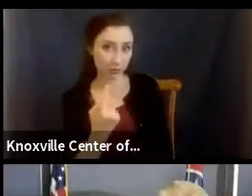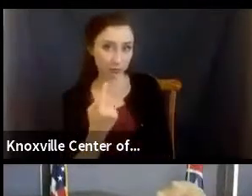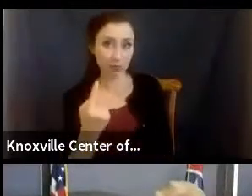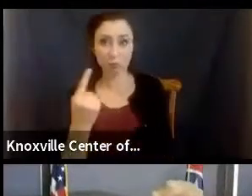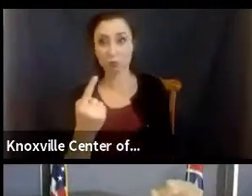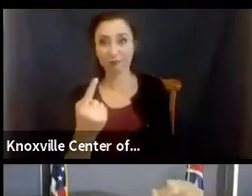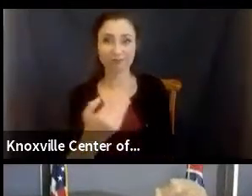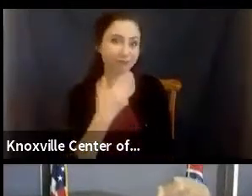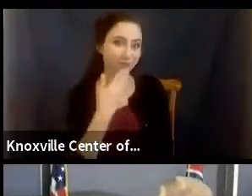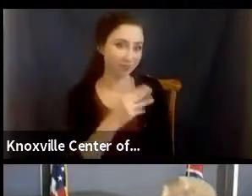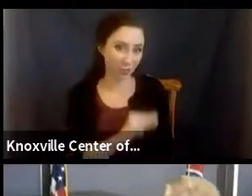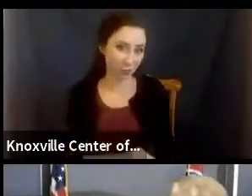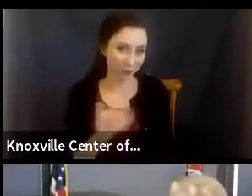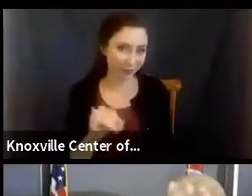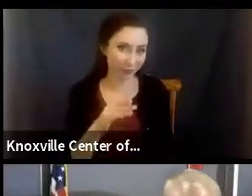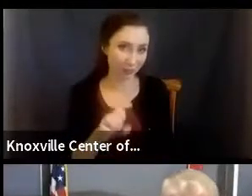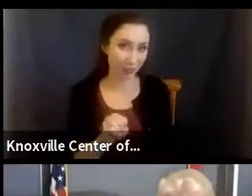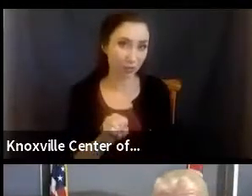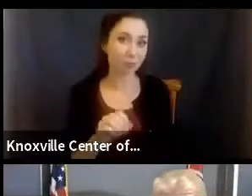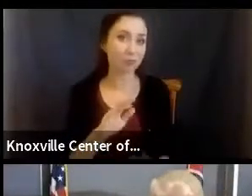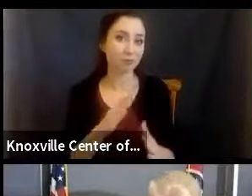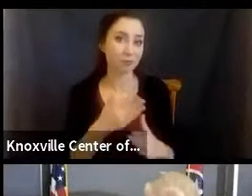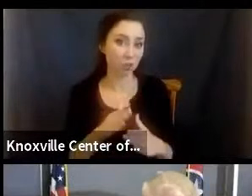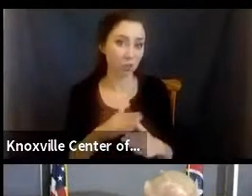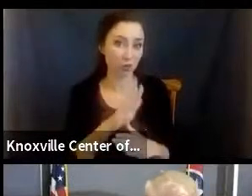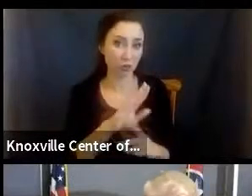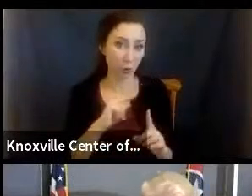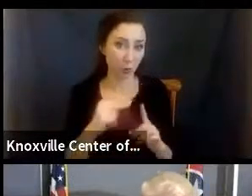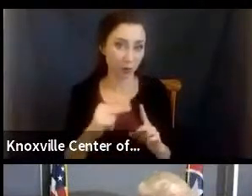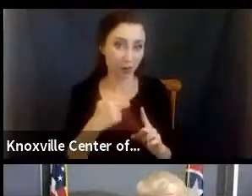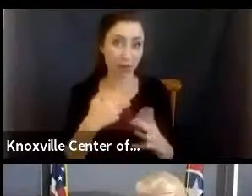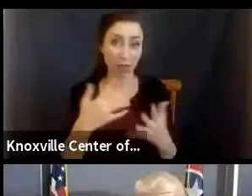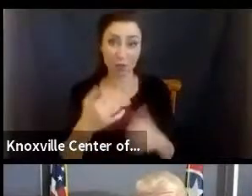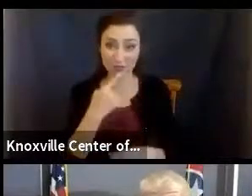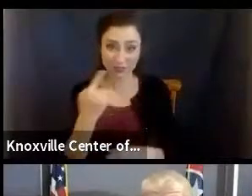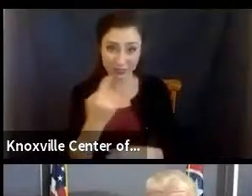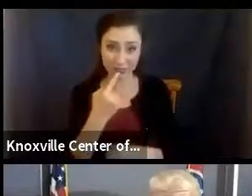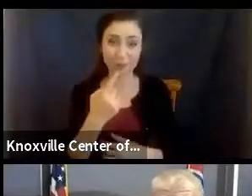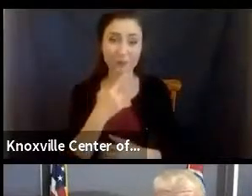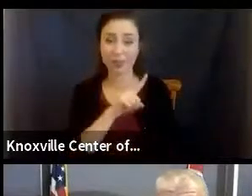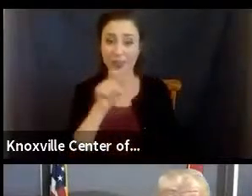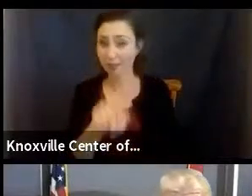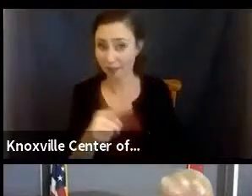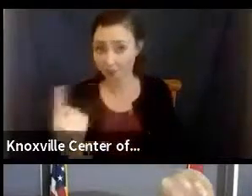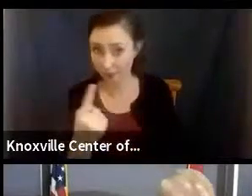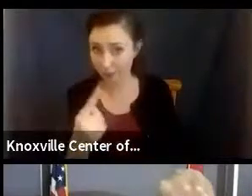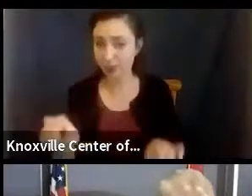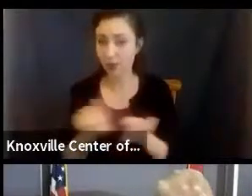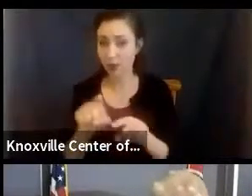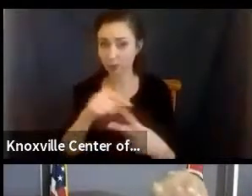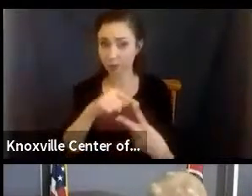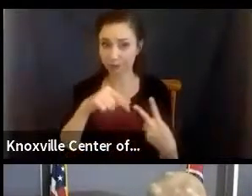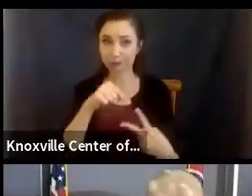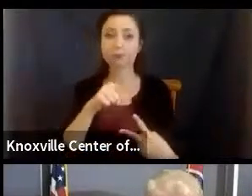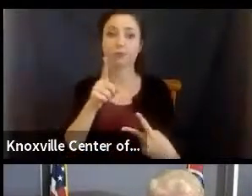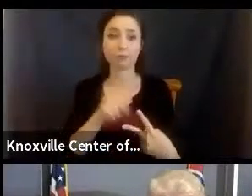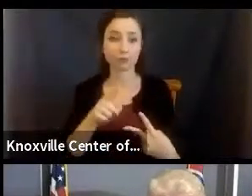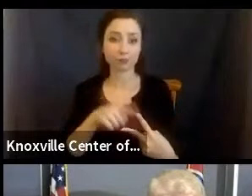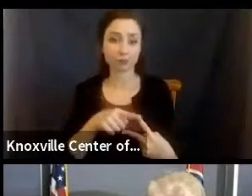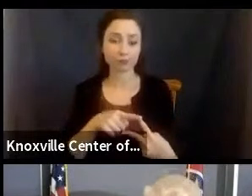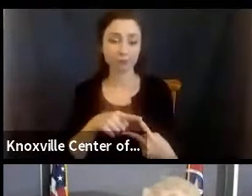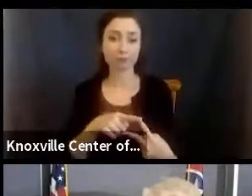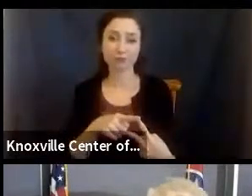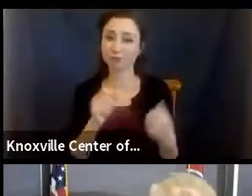One, thank you, Mayor Jacobs, for sharing your perspective. I'd like to say something, and I'd like to ask something. We're all